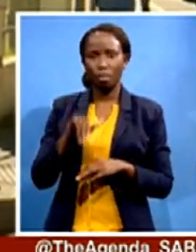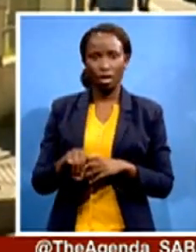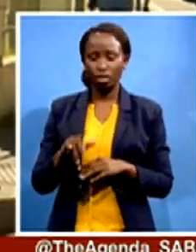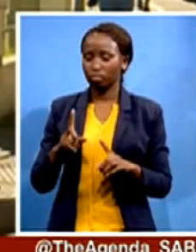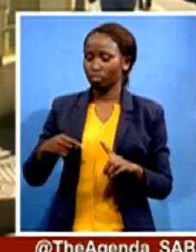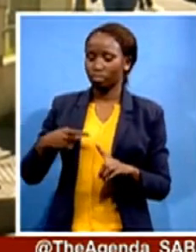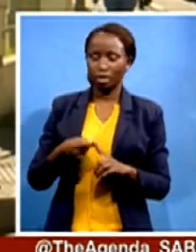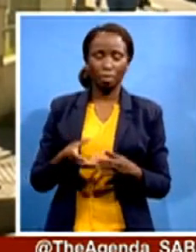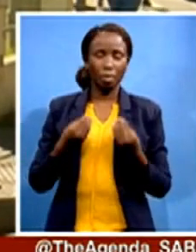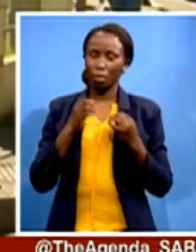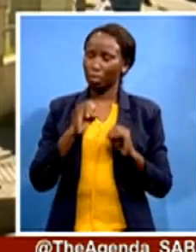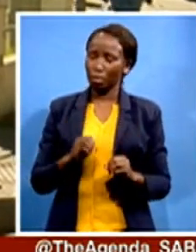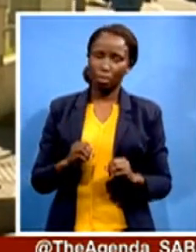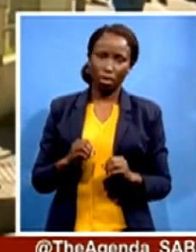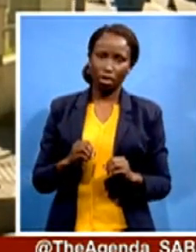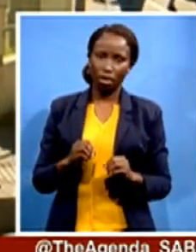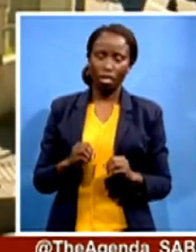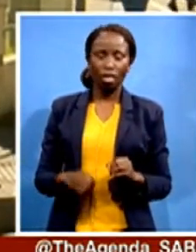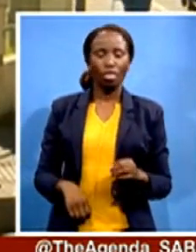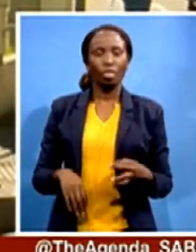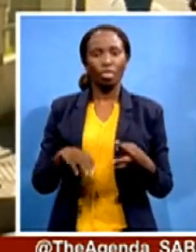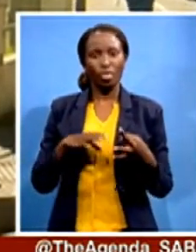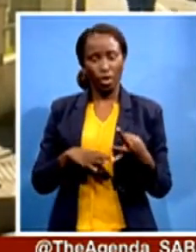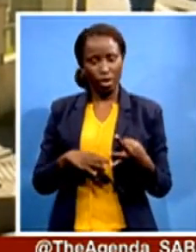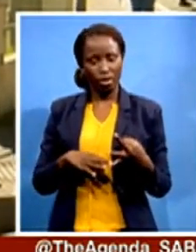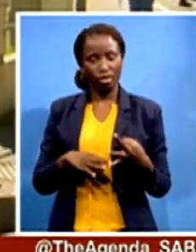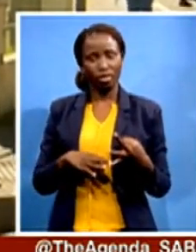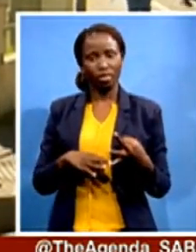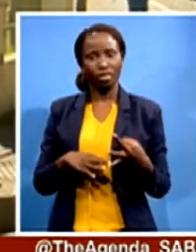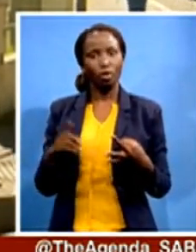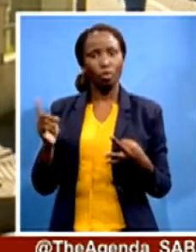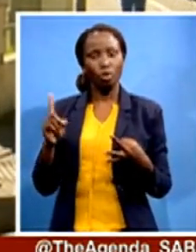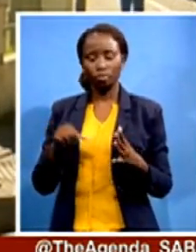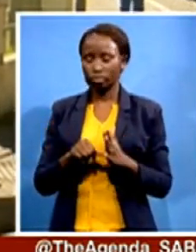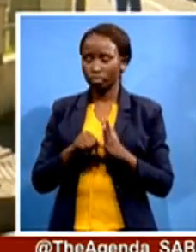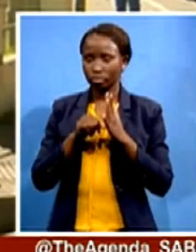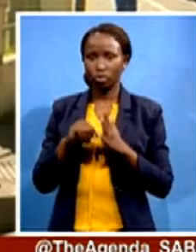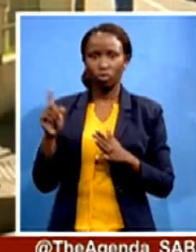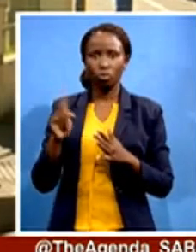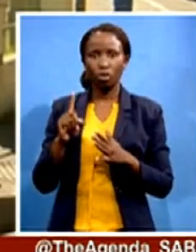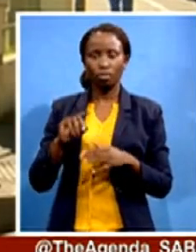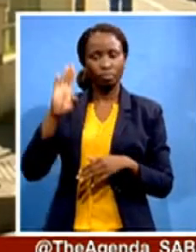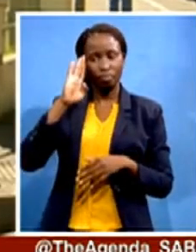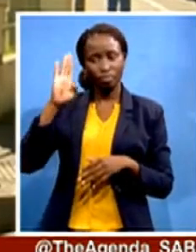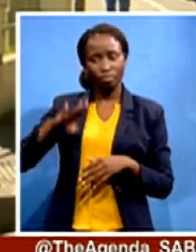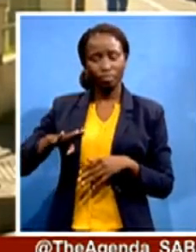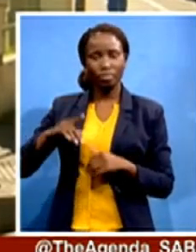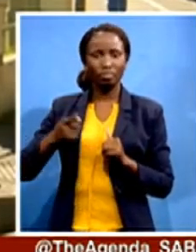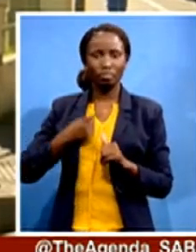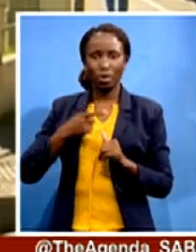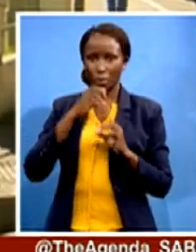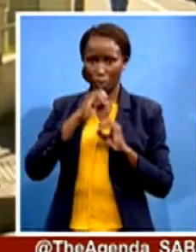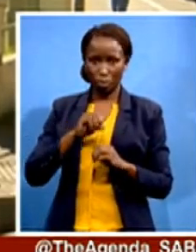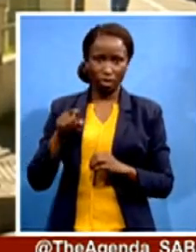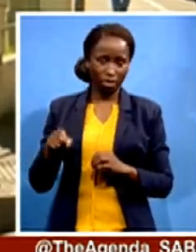the third aspect is the issue, the most burning one, the issue of non-residence allowances. The most frustrating